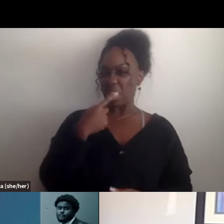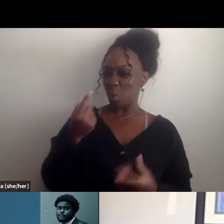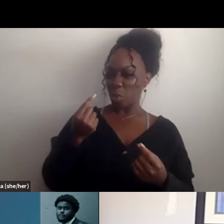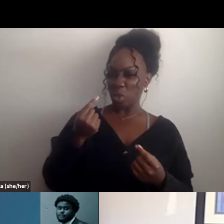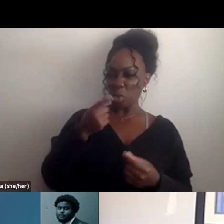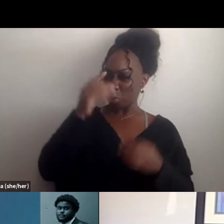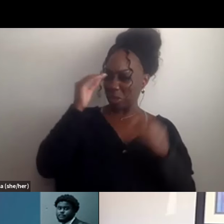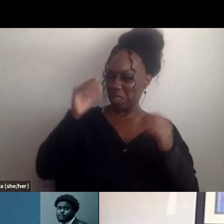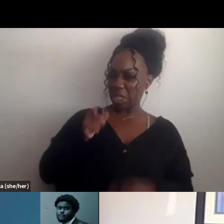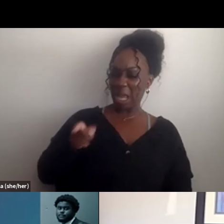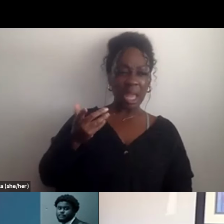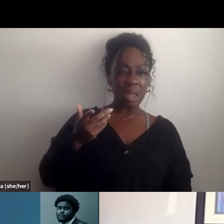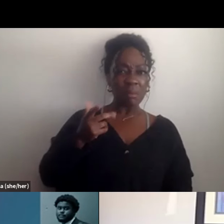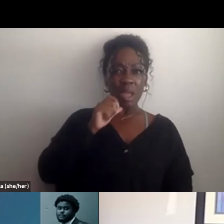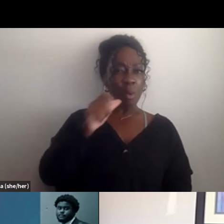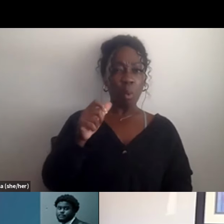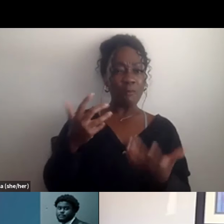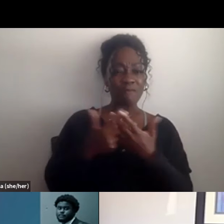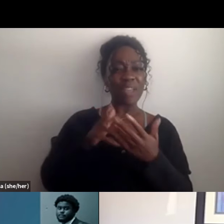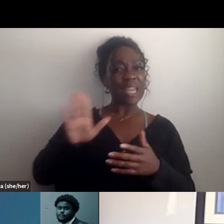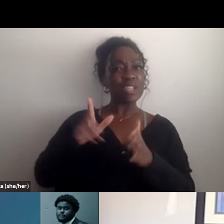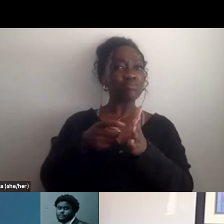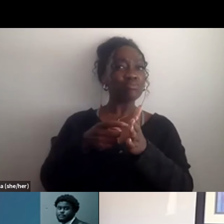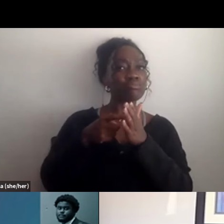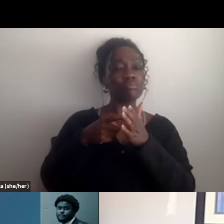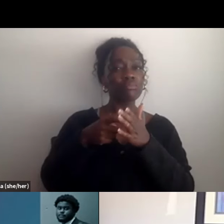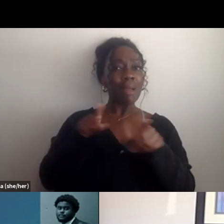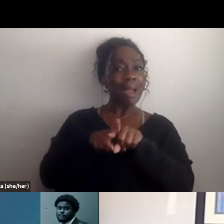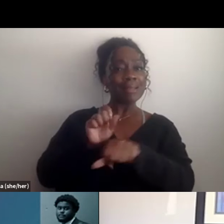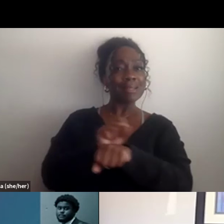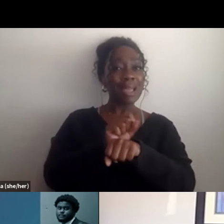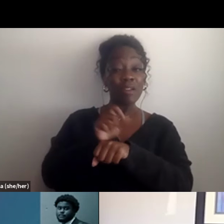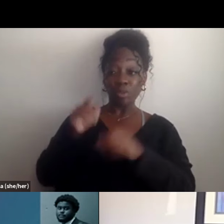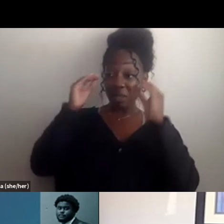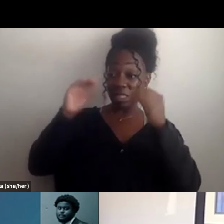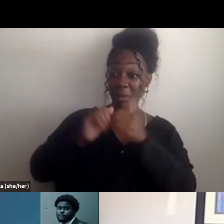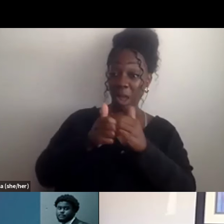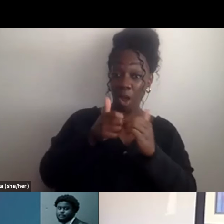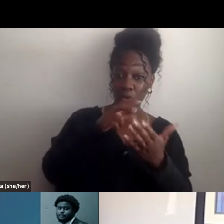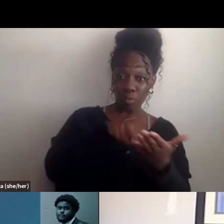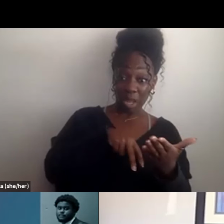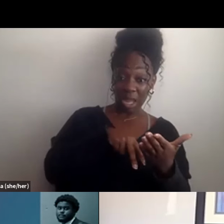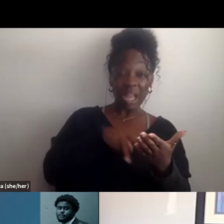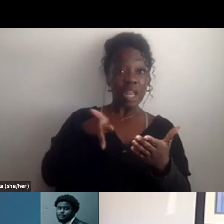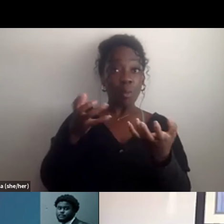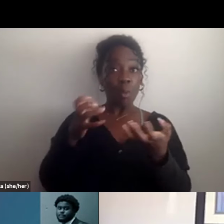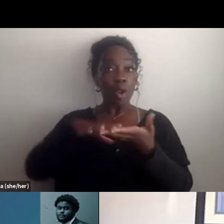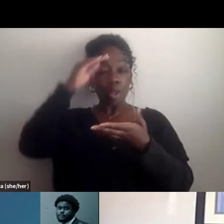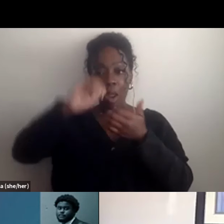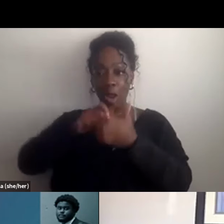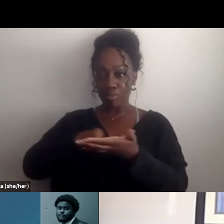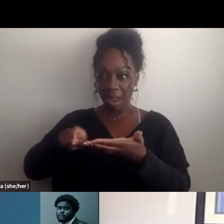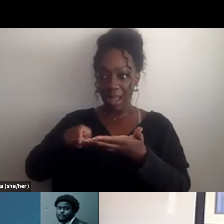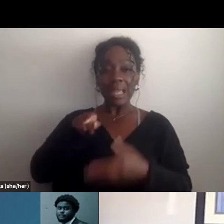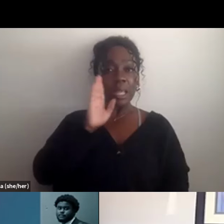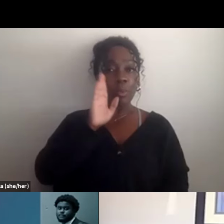says, "If you teach him now how to read, he'll want to know how to write. And this being accomplished, he'll be running away with himself," right? That's